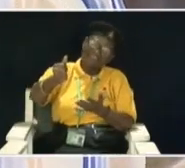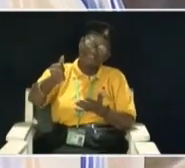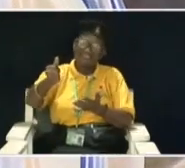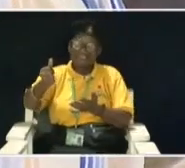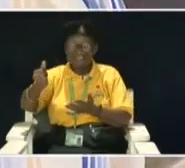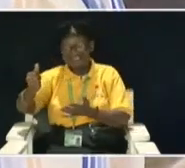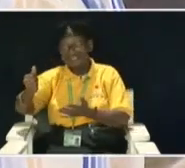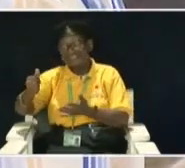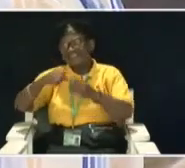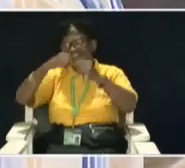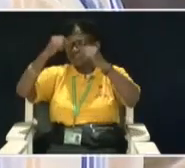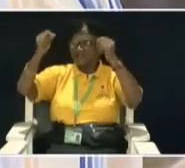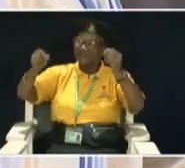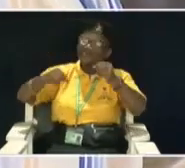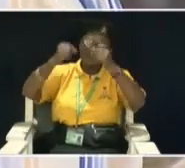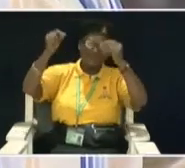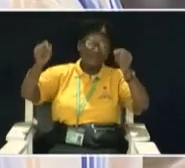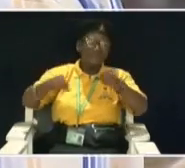Amen.